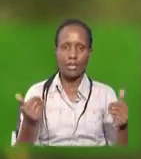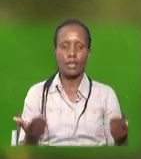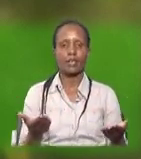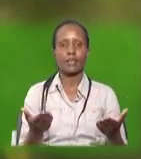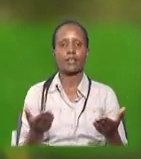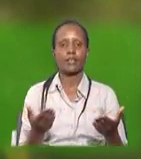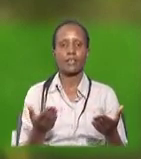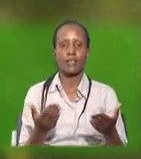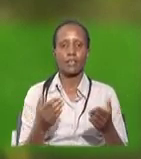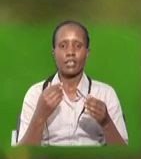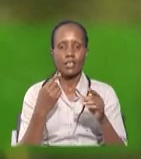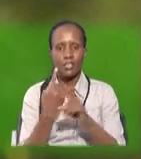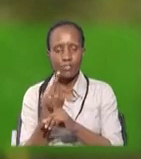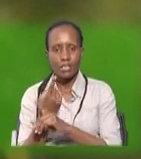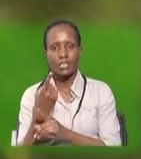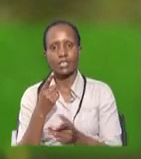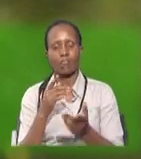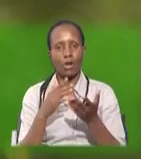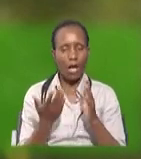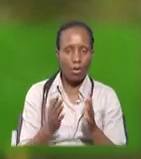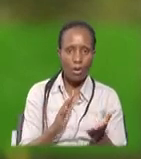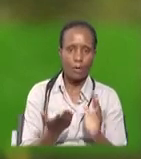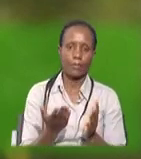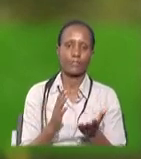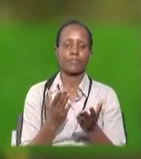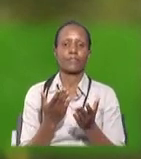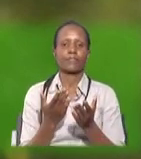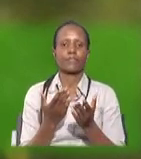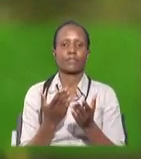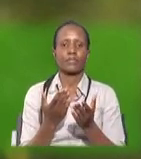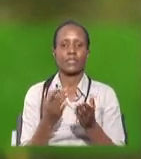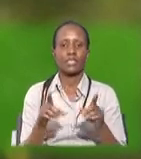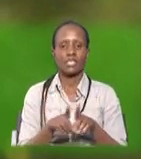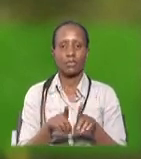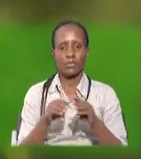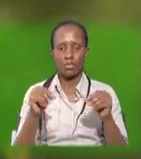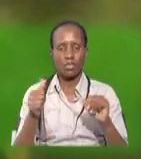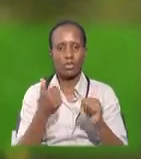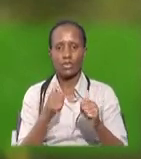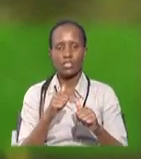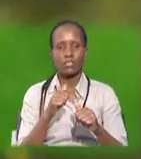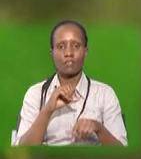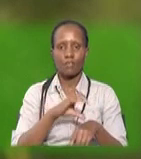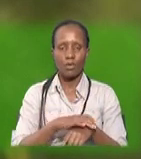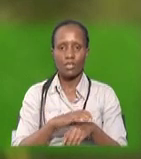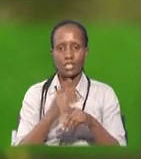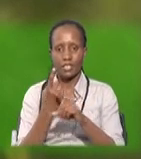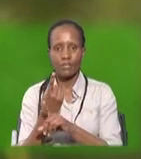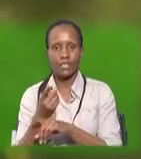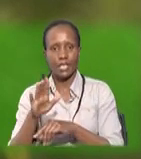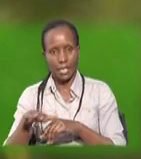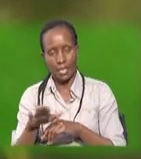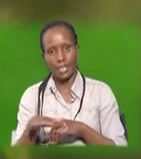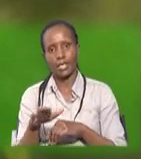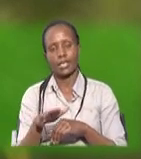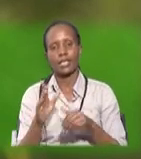soil conditions that are supposed to be that are found in the respective